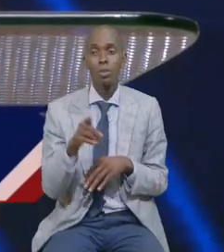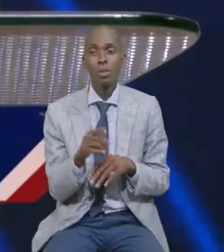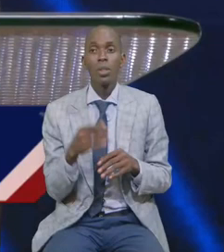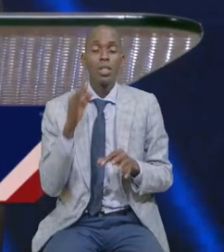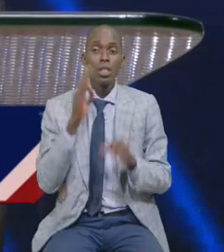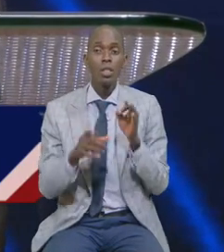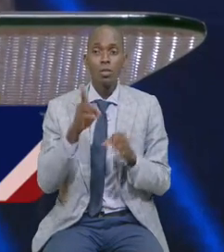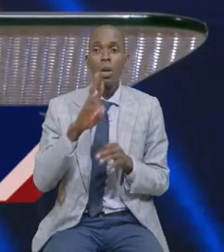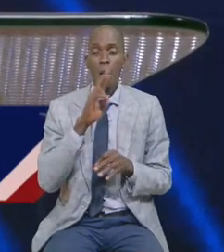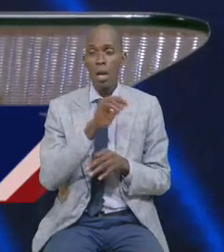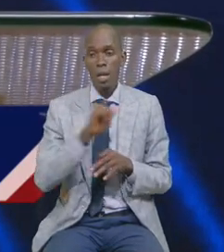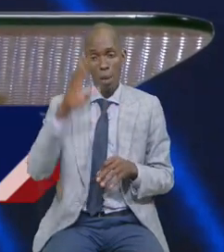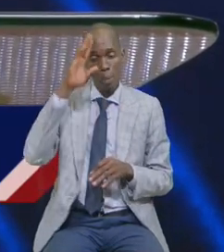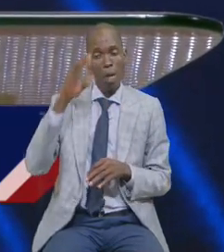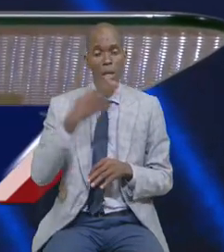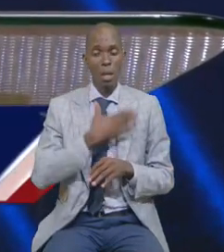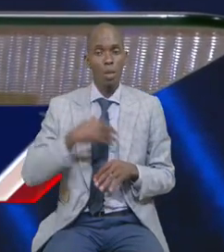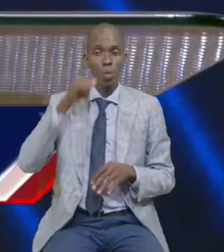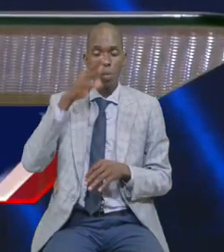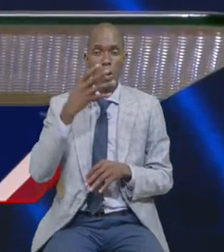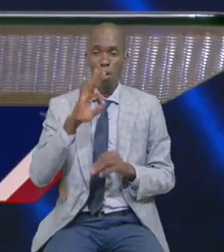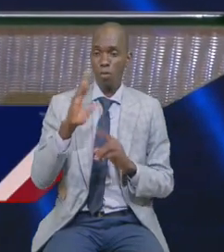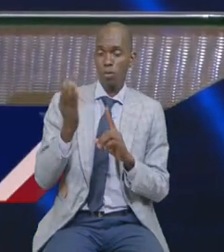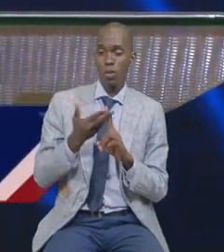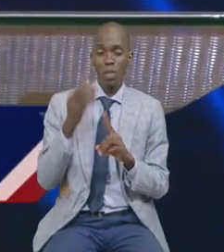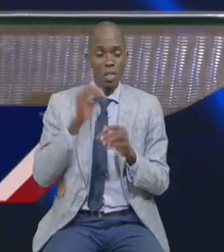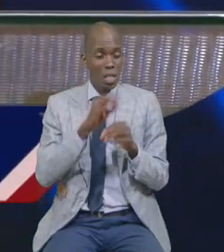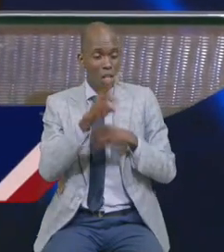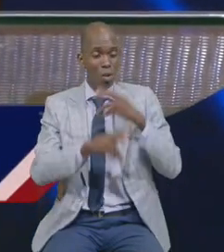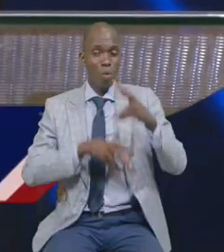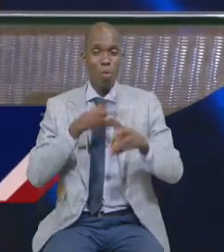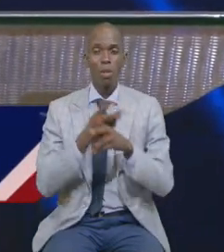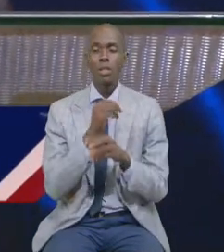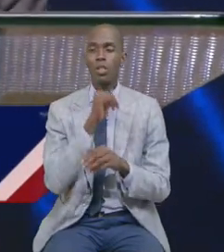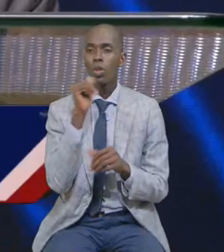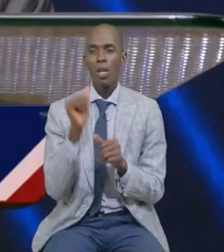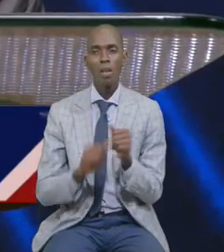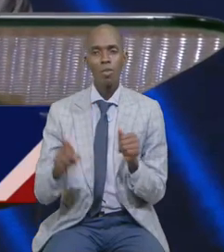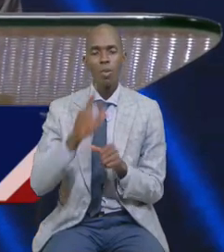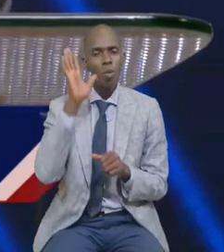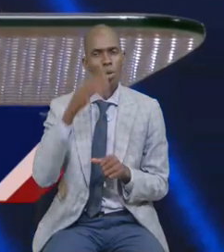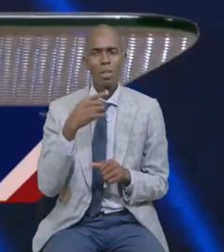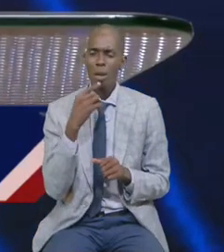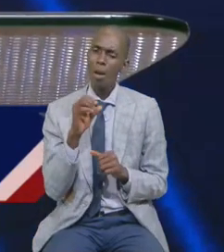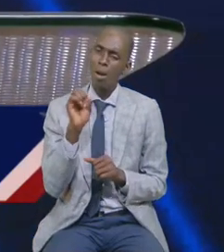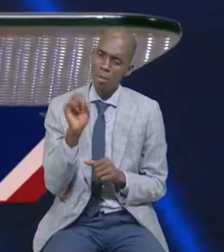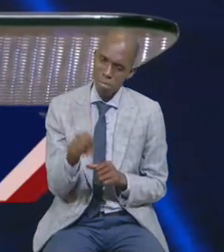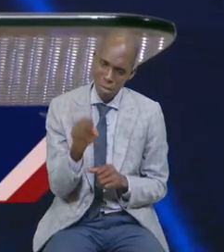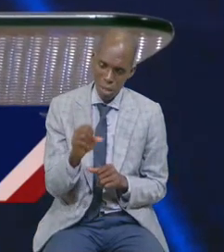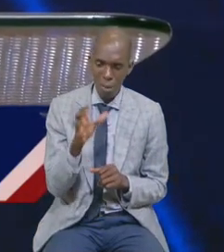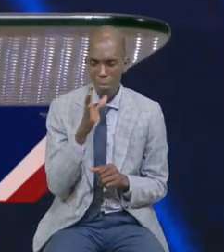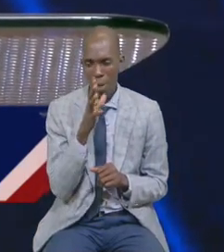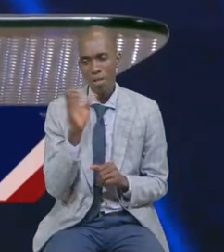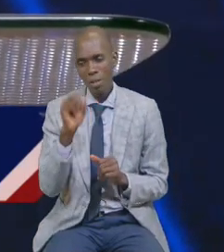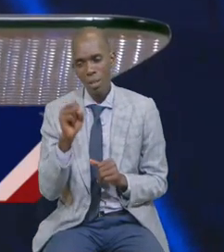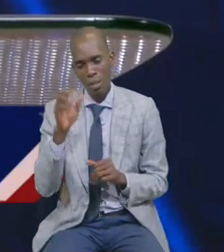you're a woman of conviction, in the world, not everybody will say, yes, madam, yes, sir.